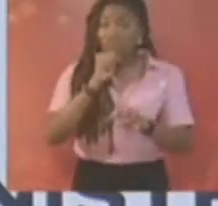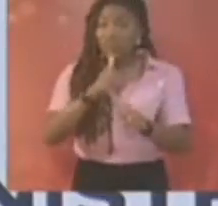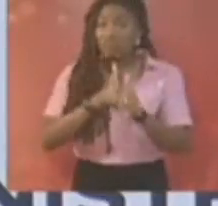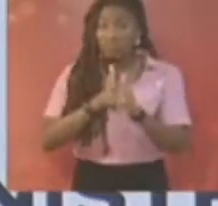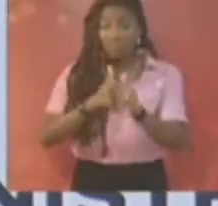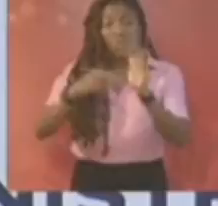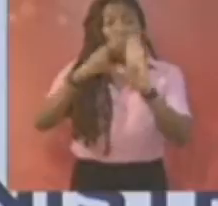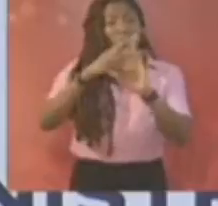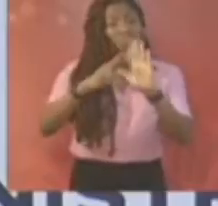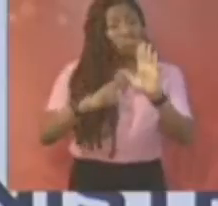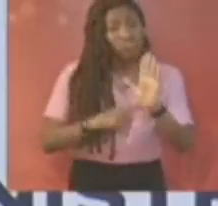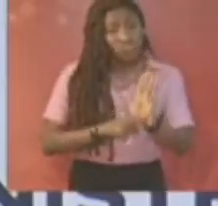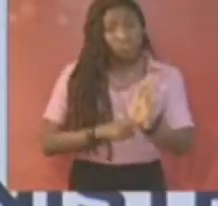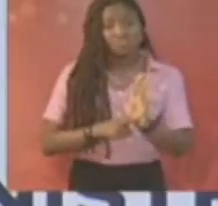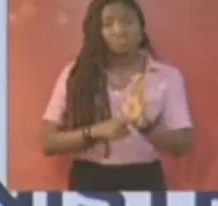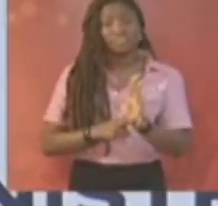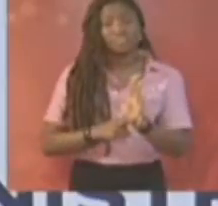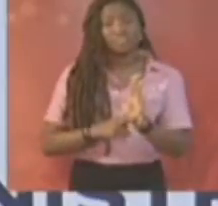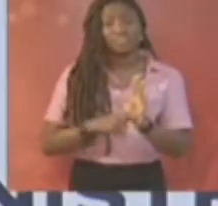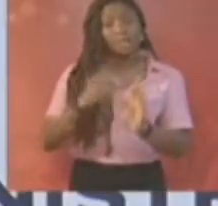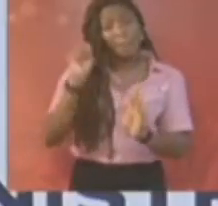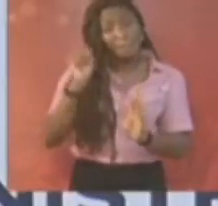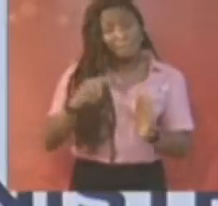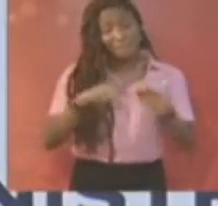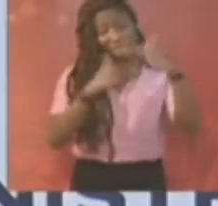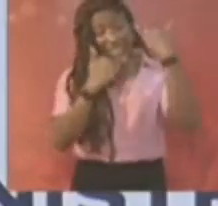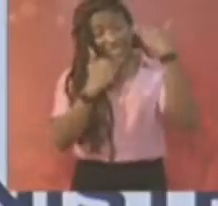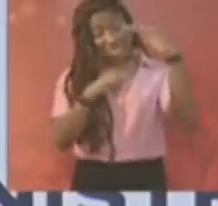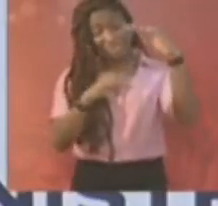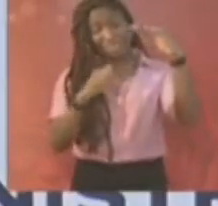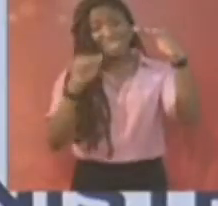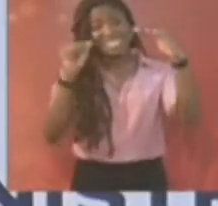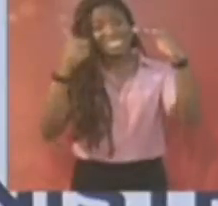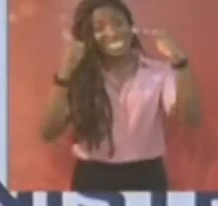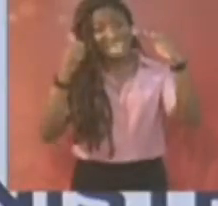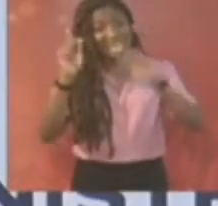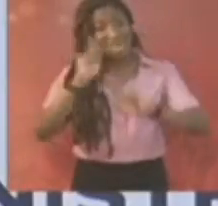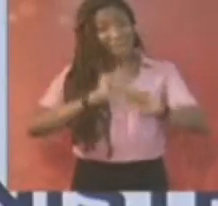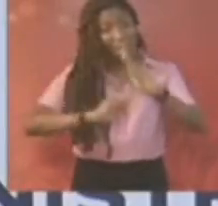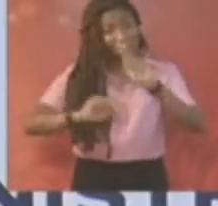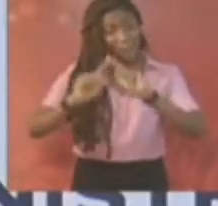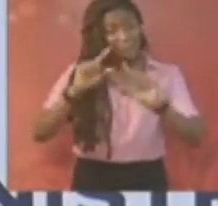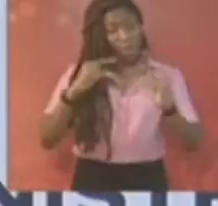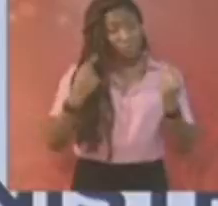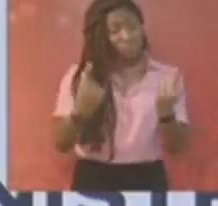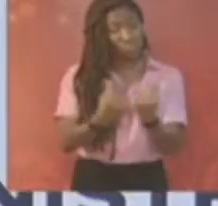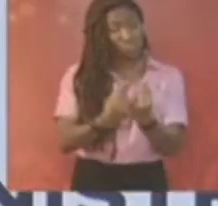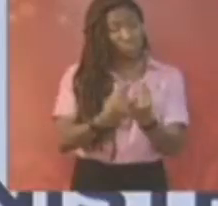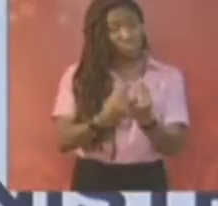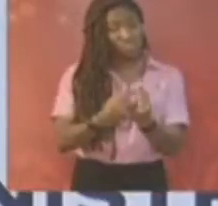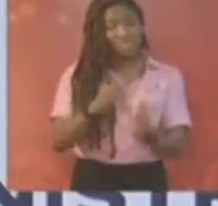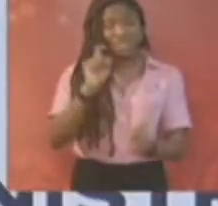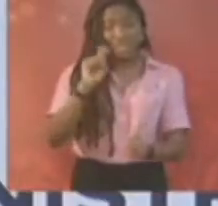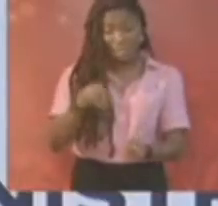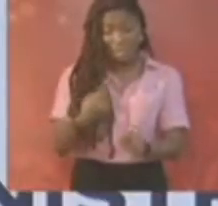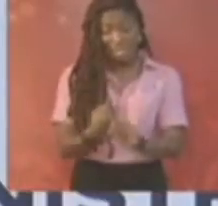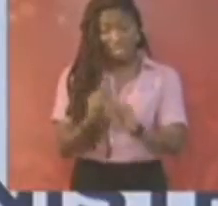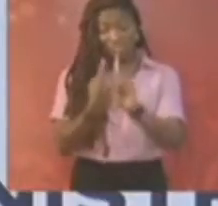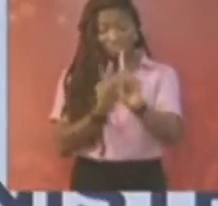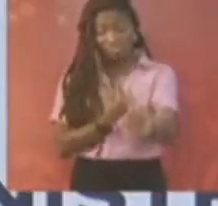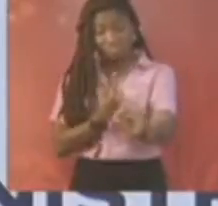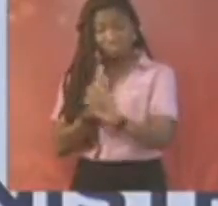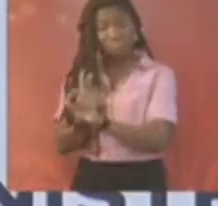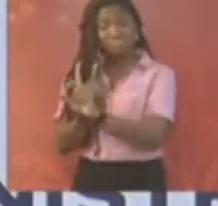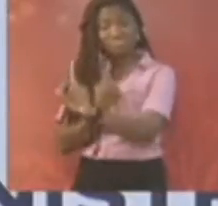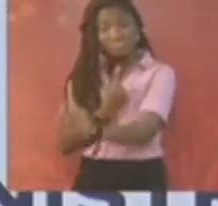the reduction of gatherings to below 10, the physical spacing, the avoidance of gatherings when you're ill.